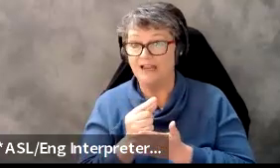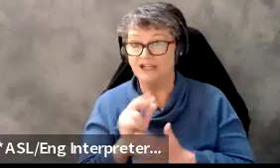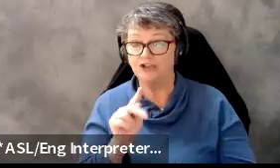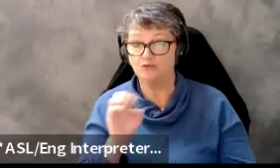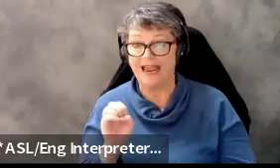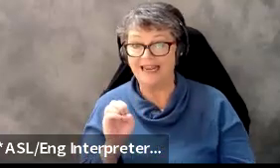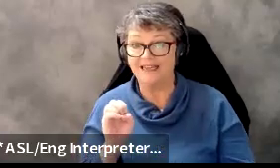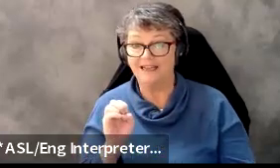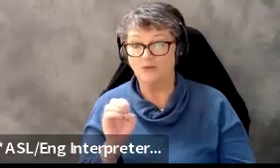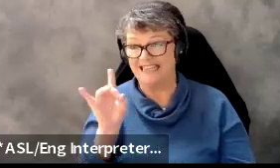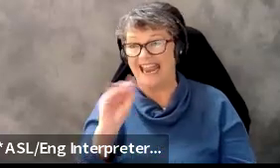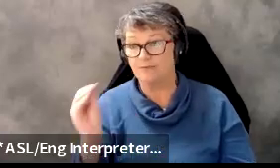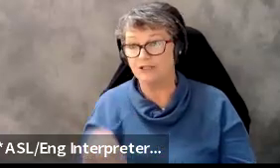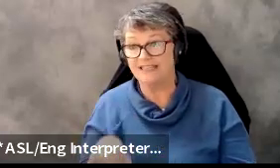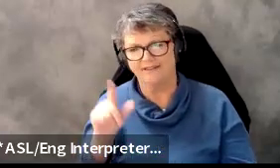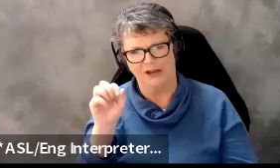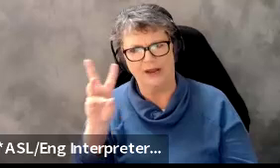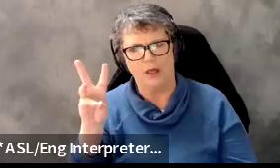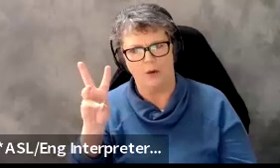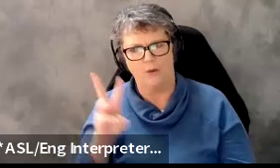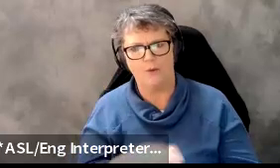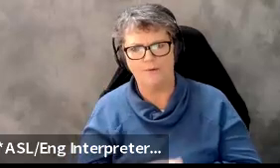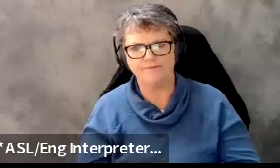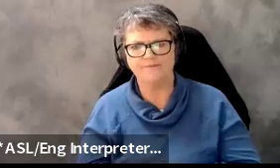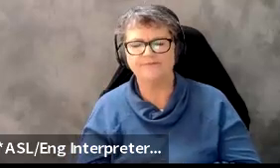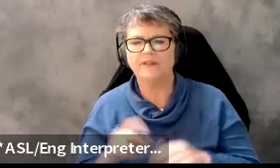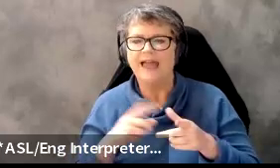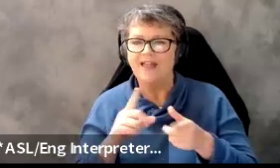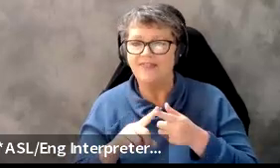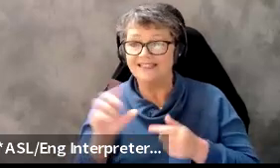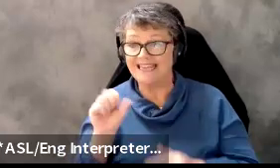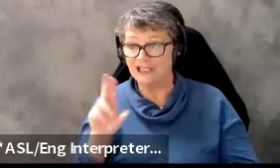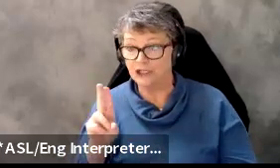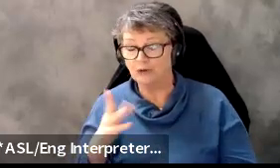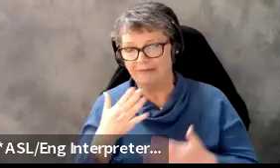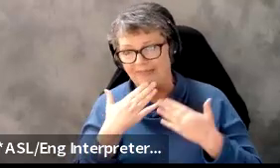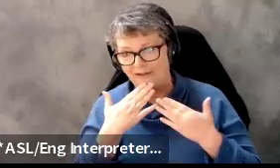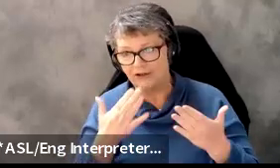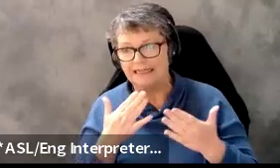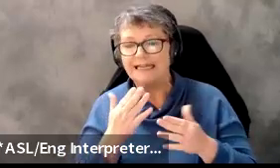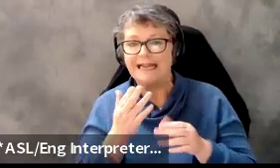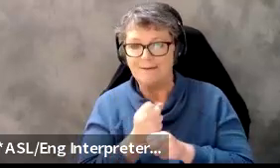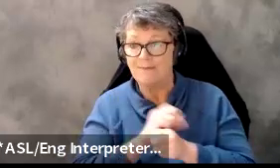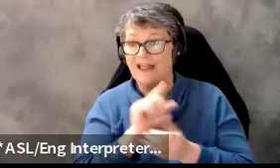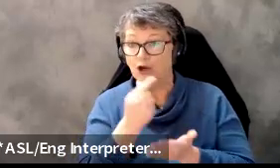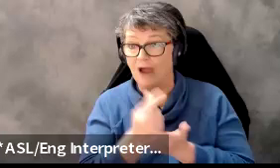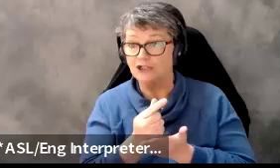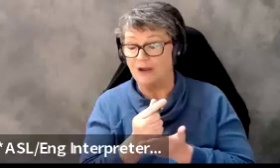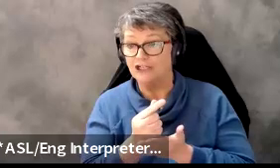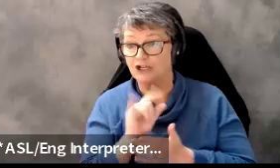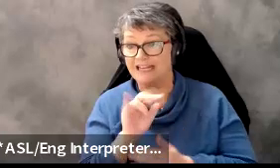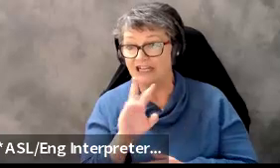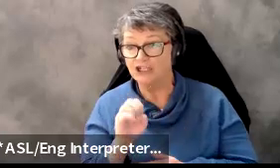They were very low. Um, Then the CSU, thankfully, made the Graduation